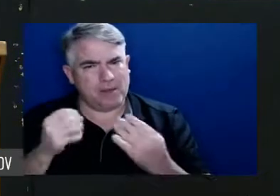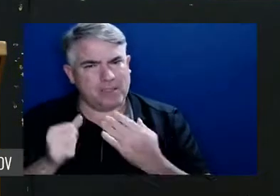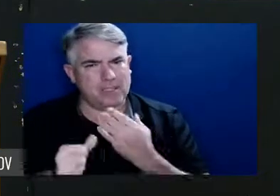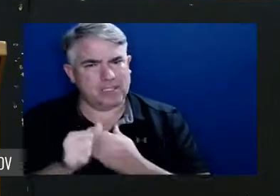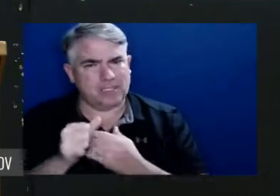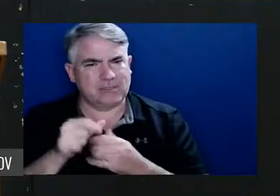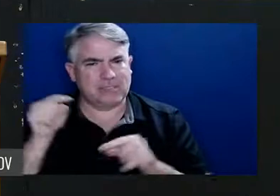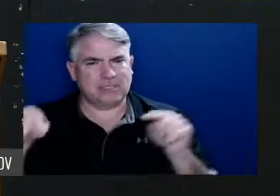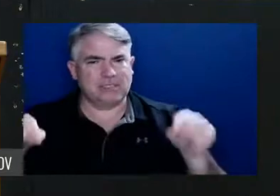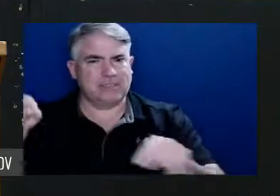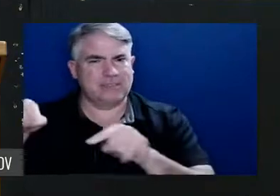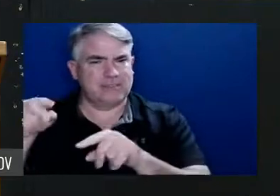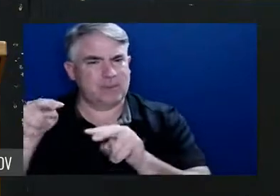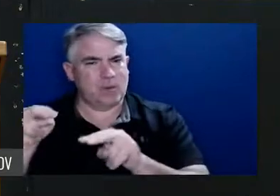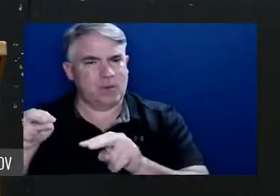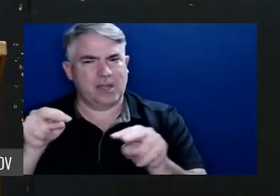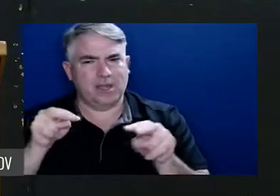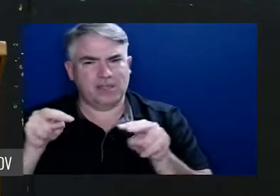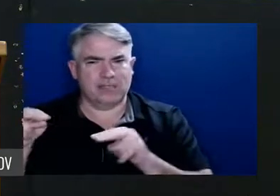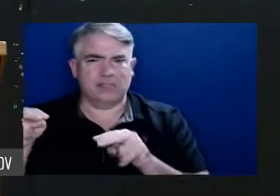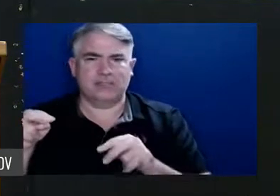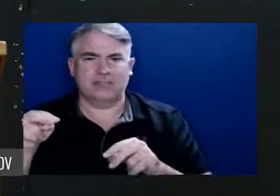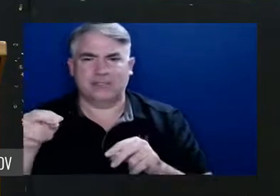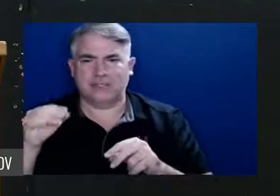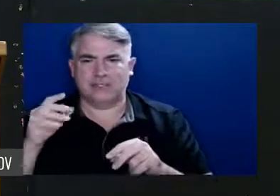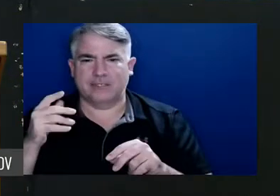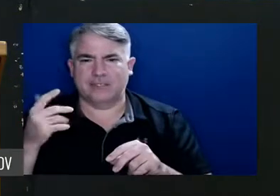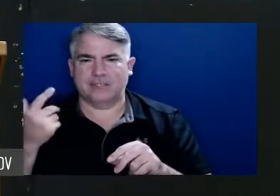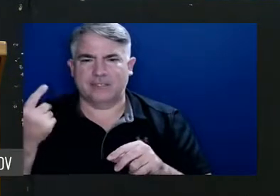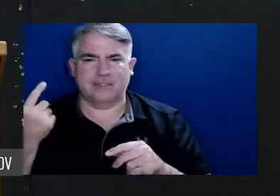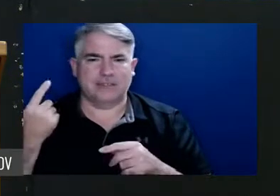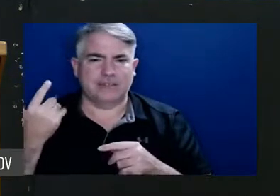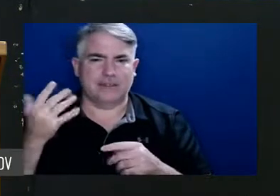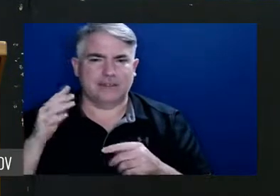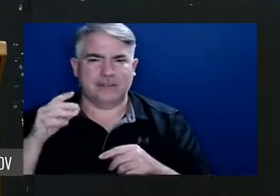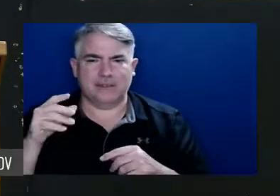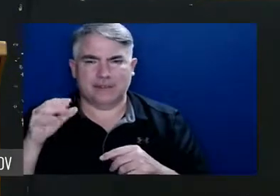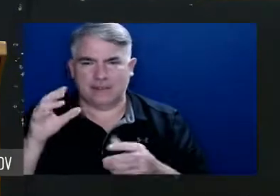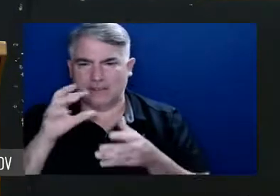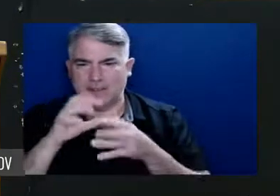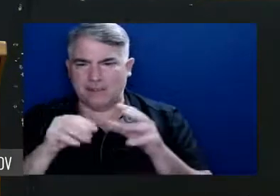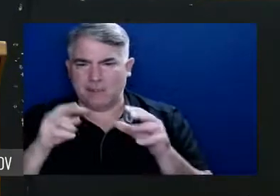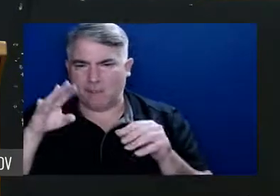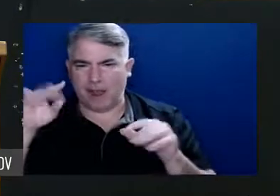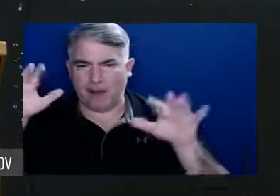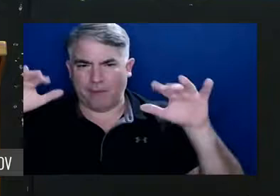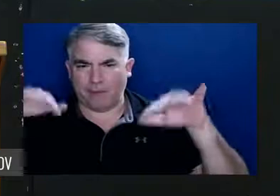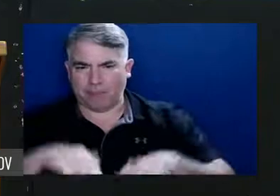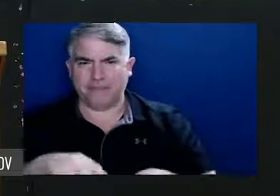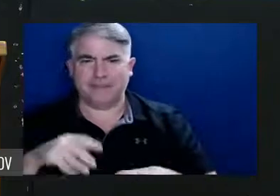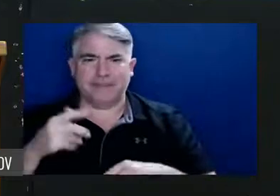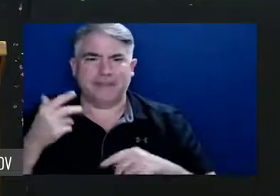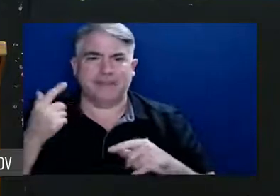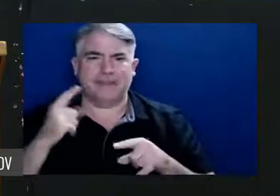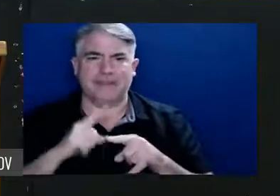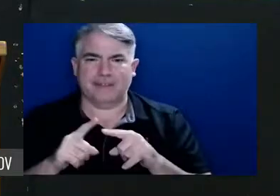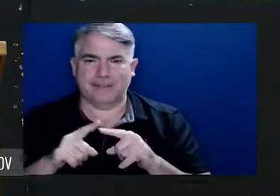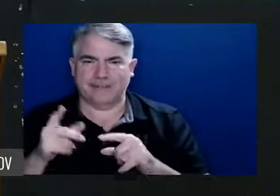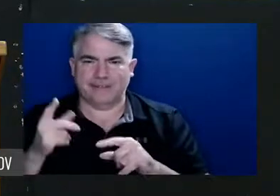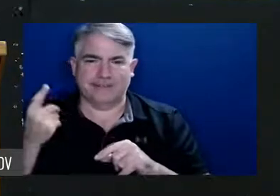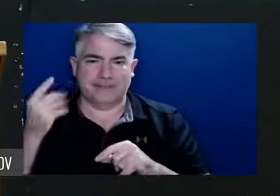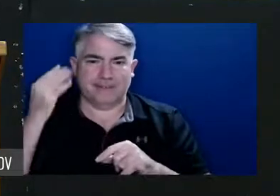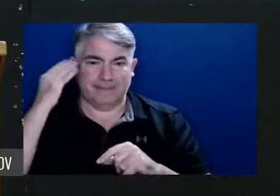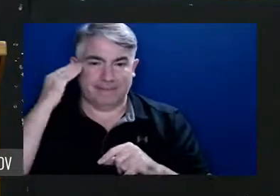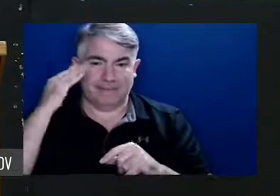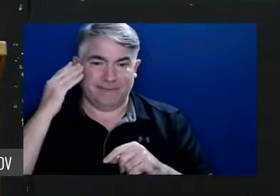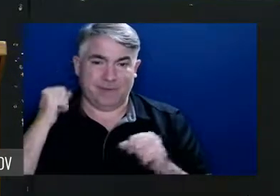Erosion, the potential for mudslides and that kind of stuff as we head into winter. And so they corrected me and wanted to